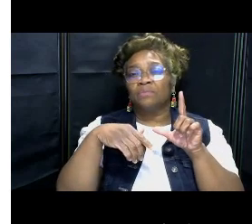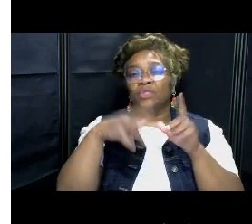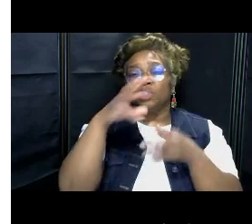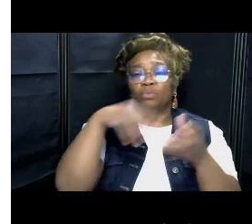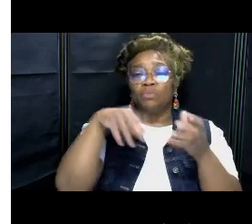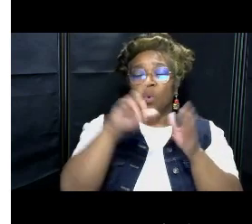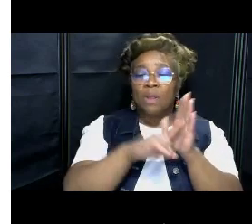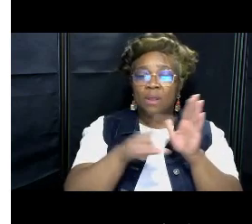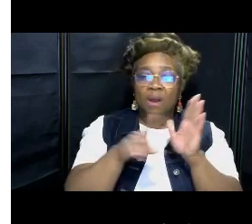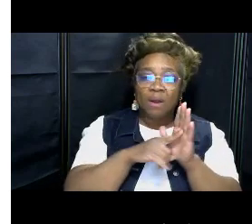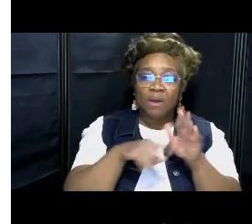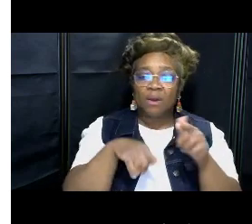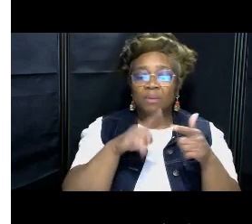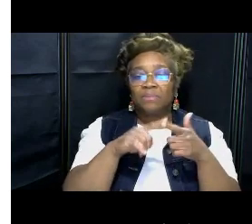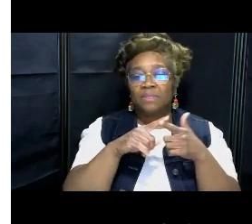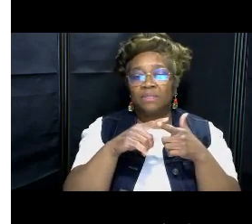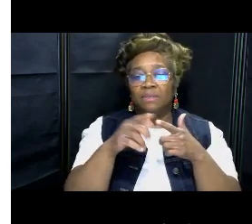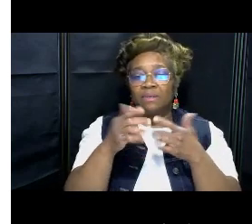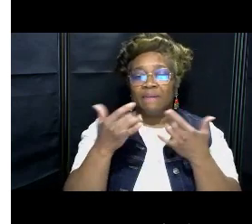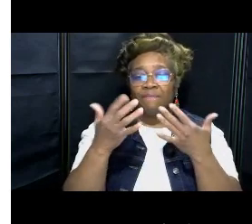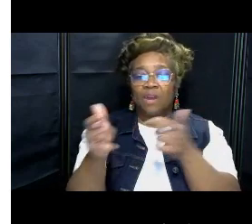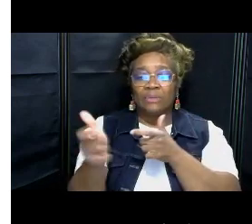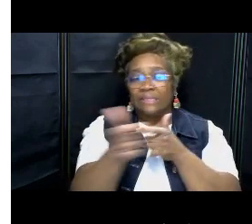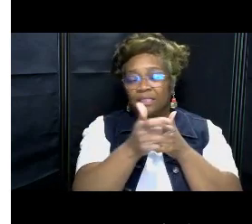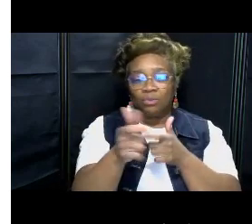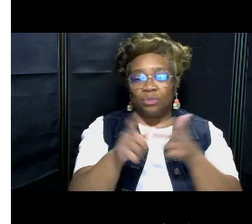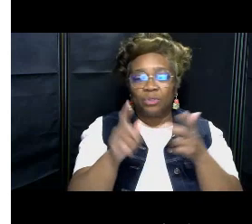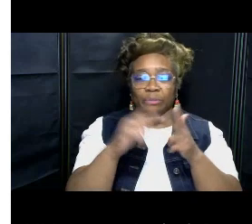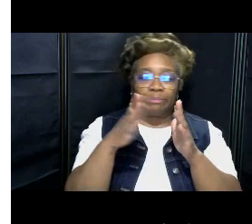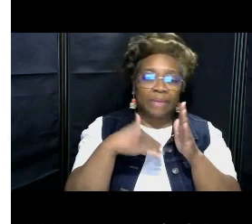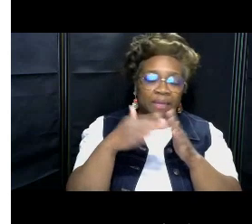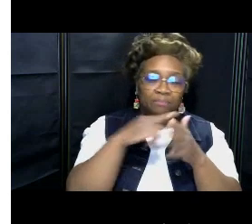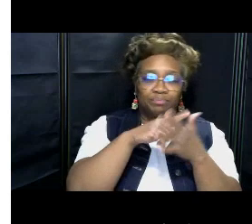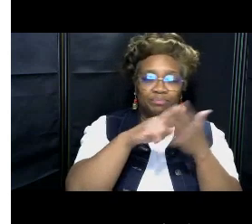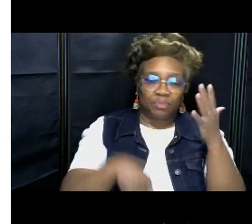hazardous that we do not want to go in those landfills.